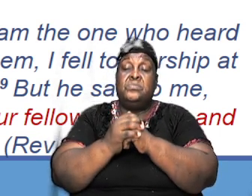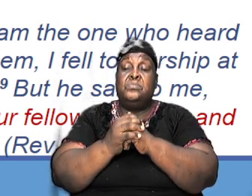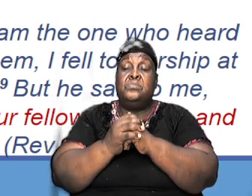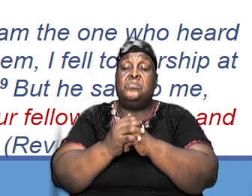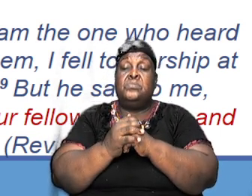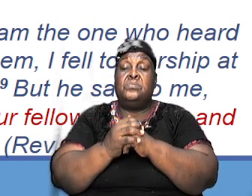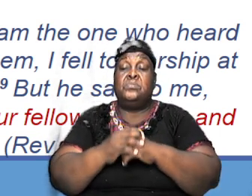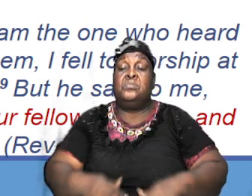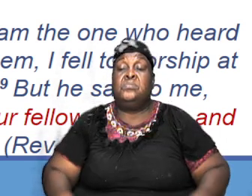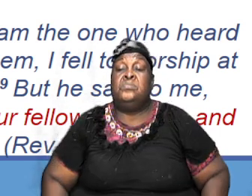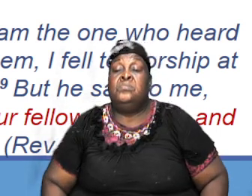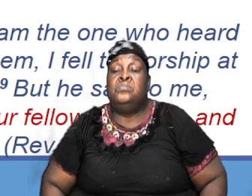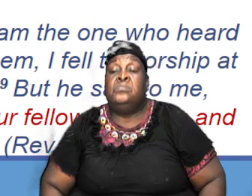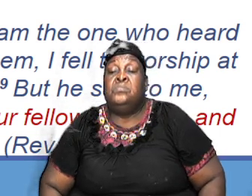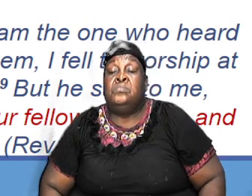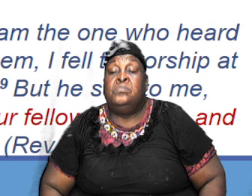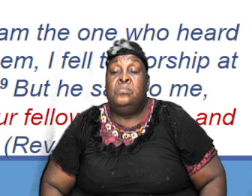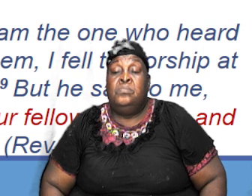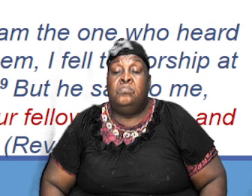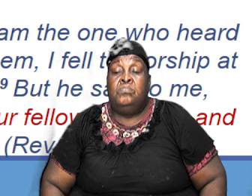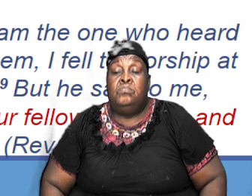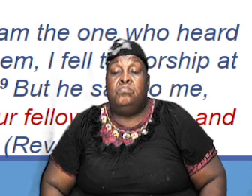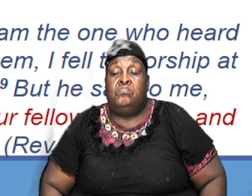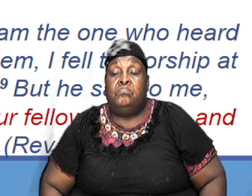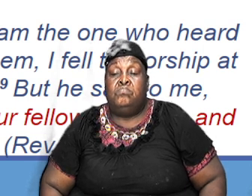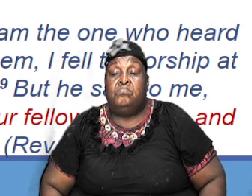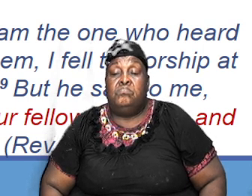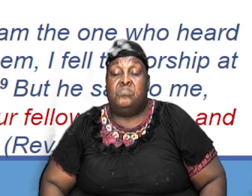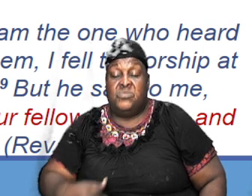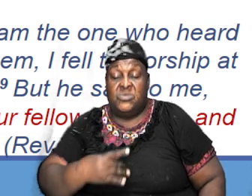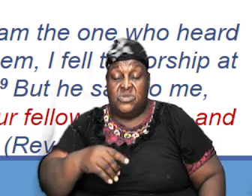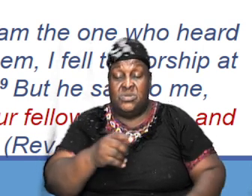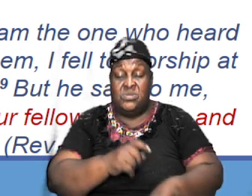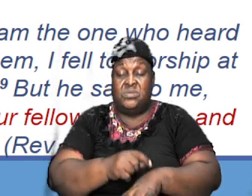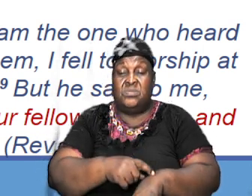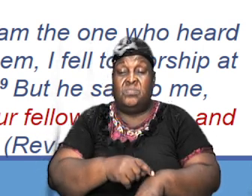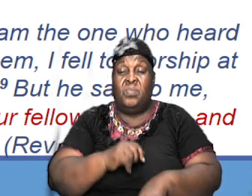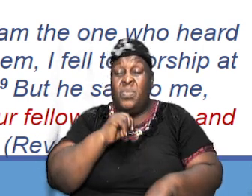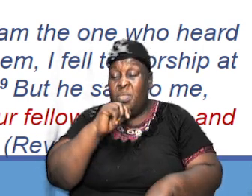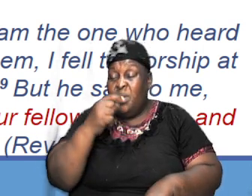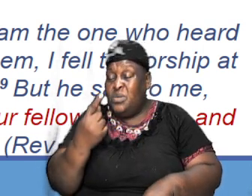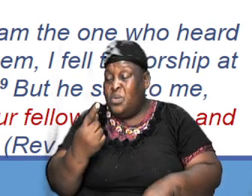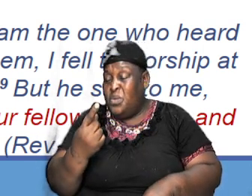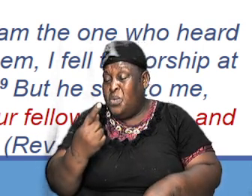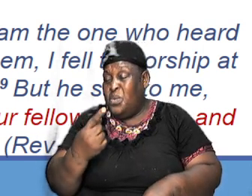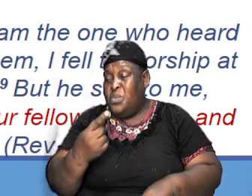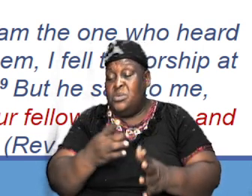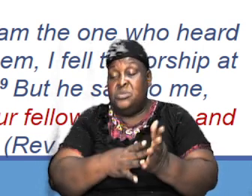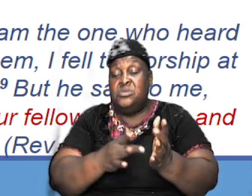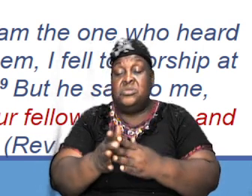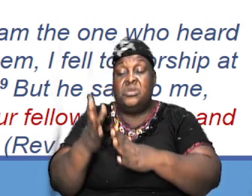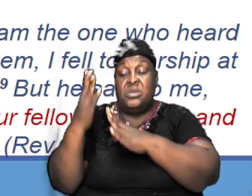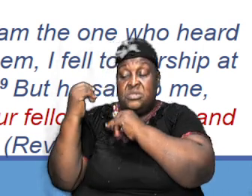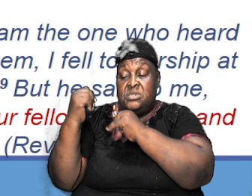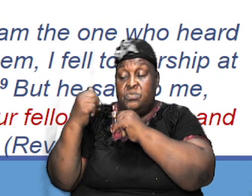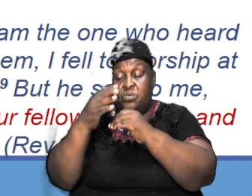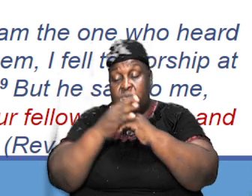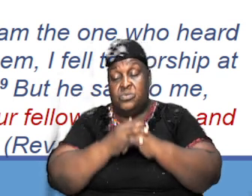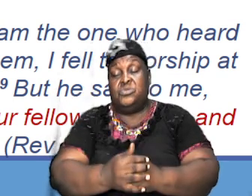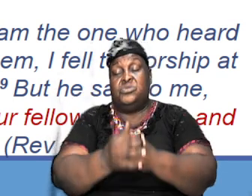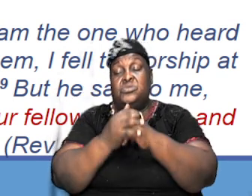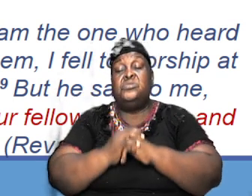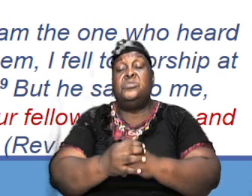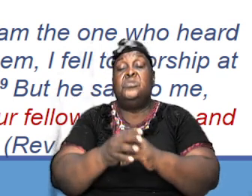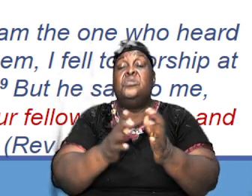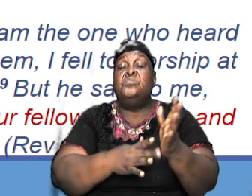And he's, you know, quickly in the interest of time. So not only did Jesus accept worship,